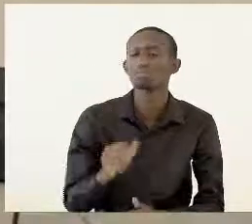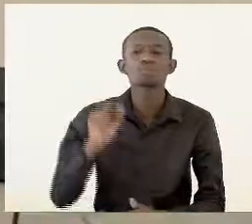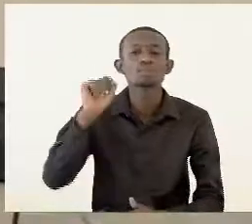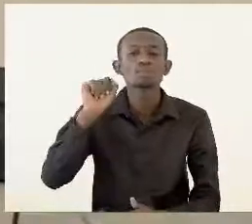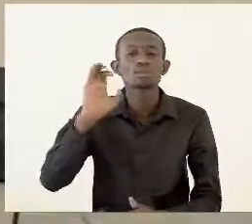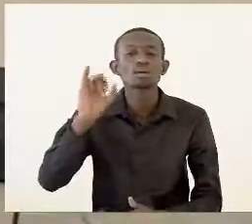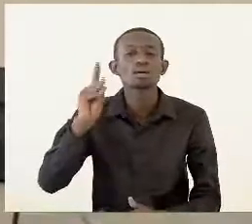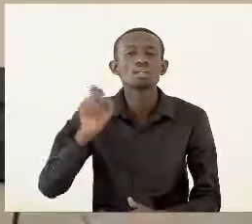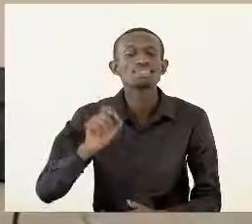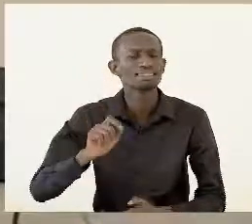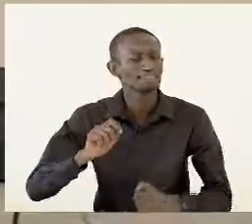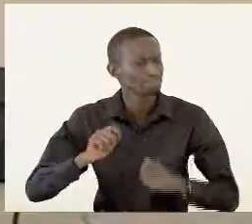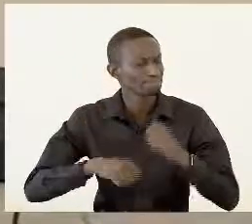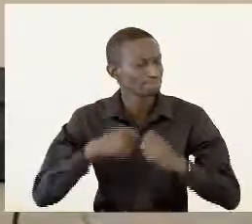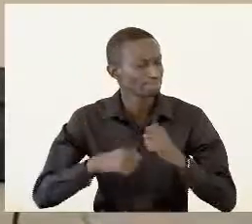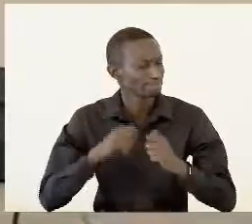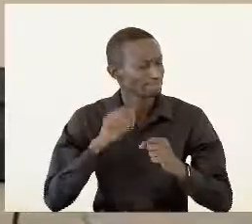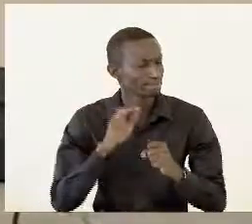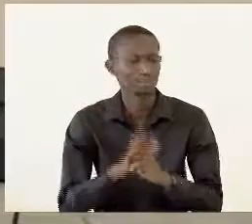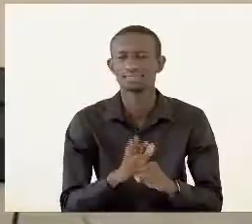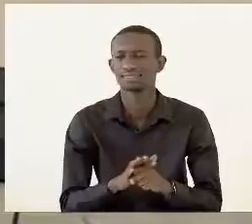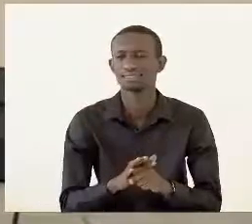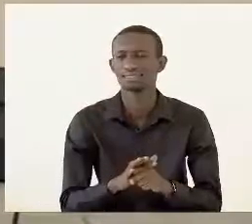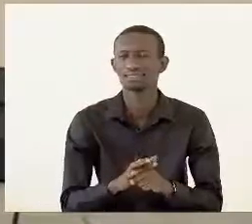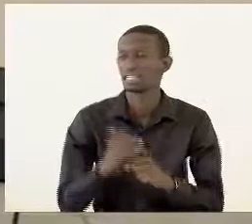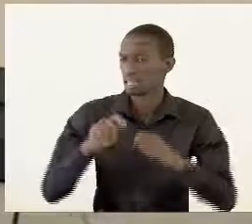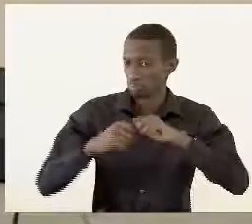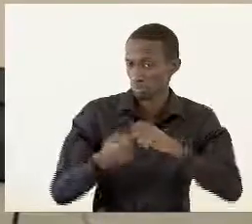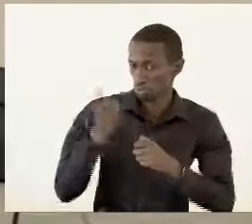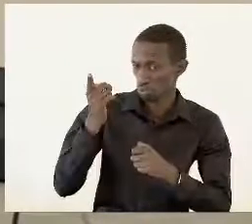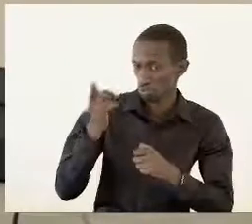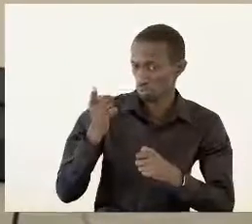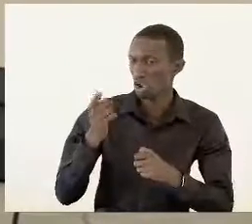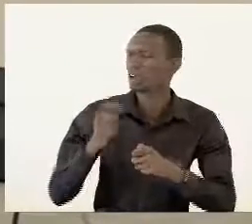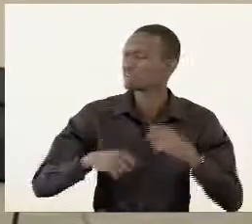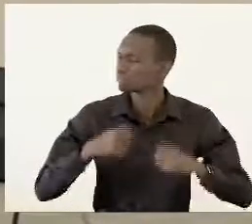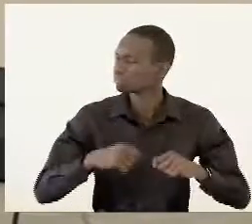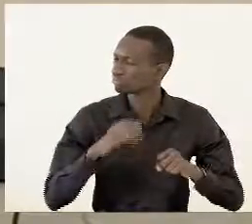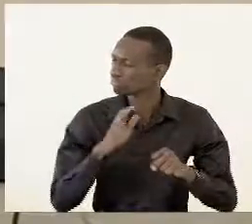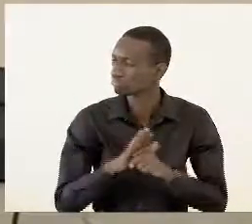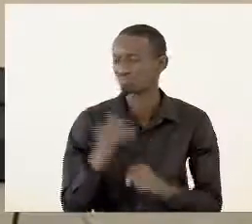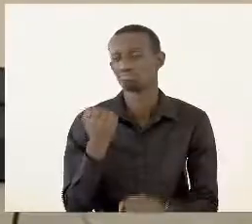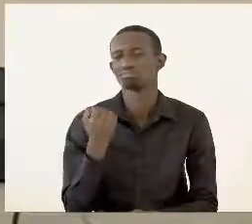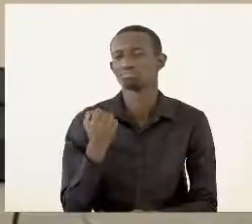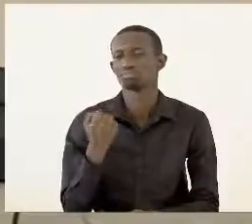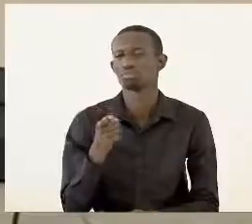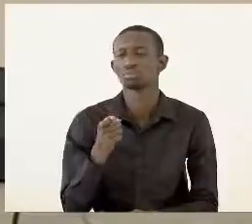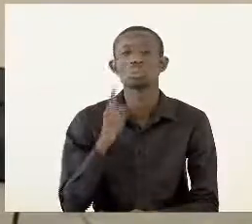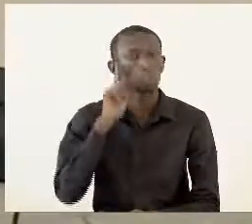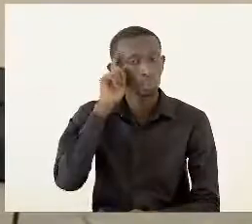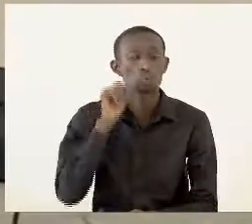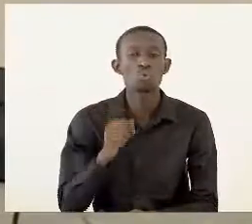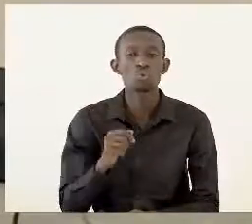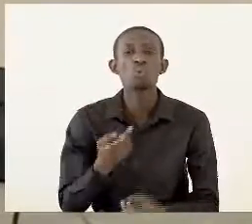Acids are very reactive. And these metals are also very reactive. Now imagine what